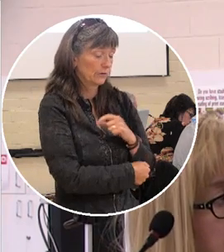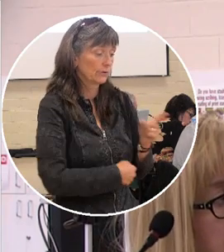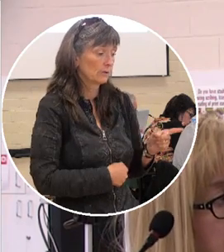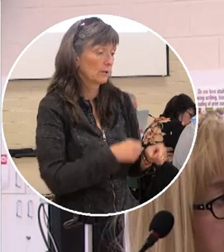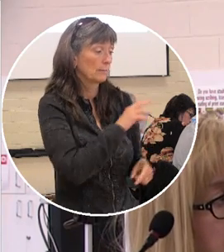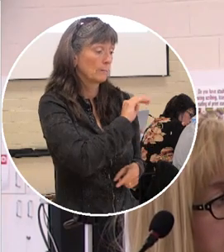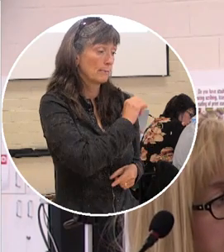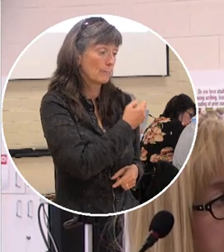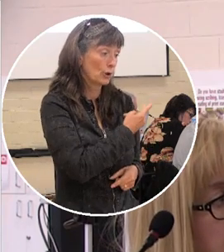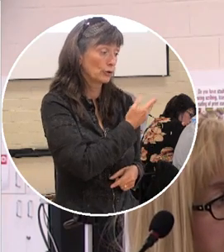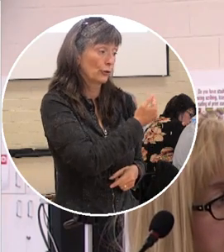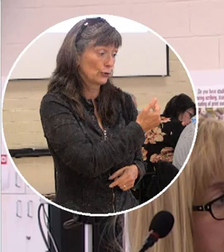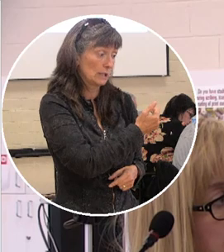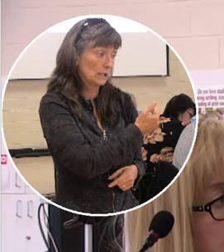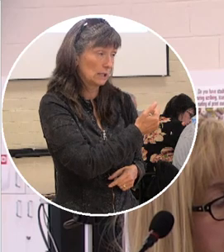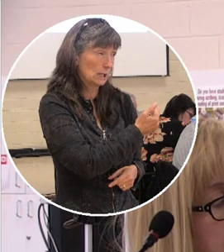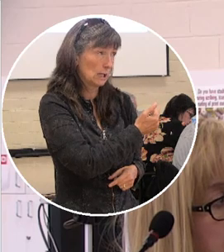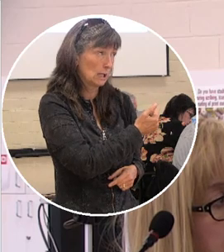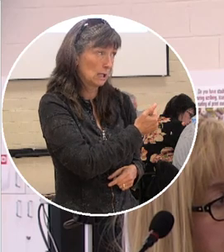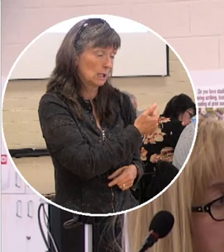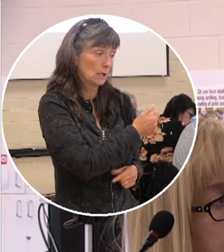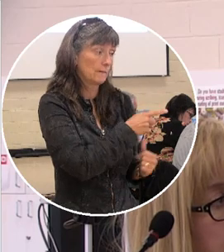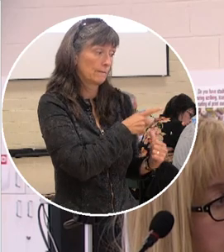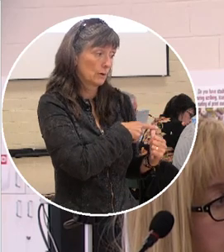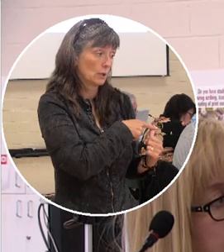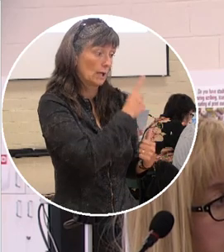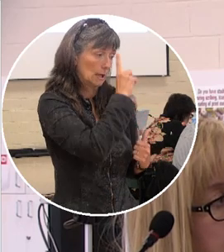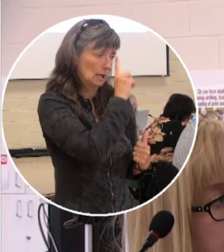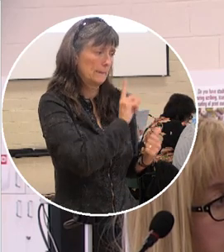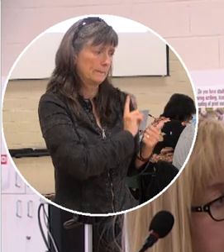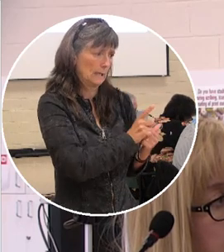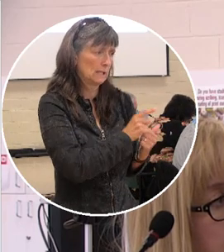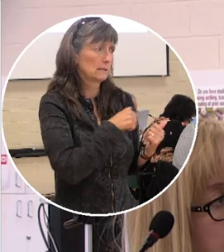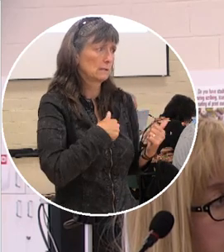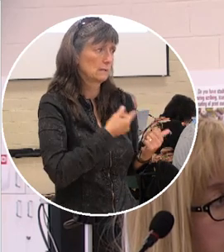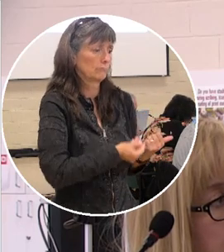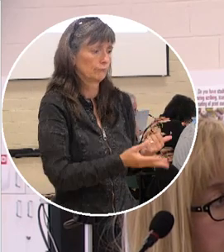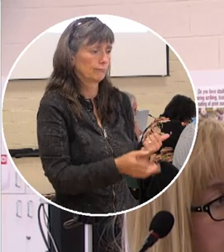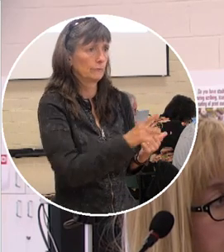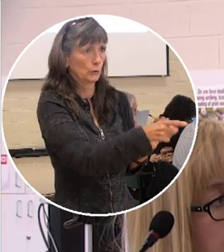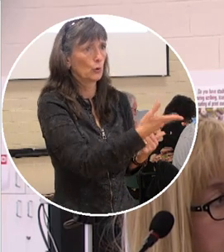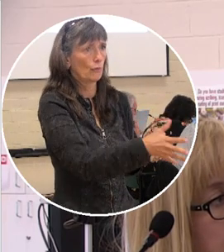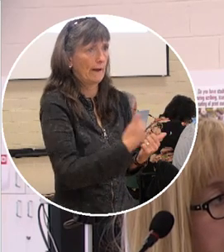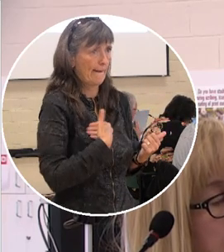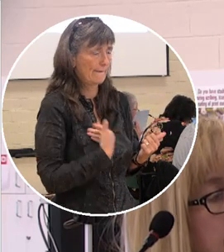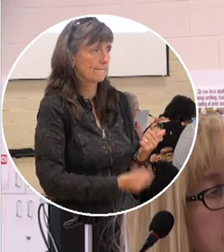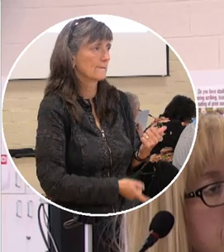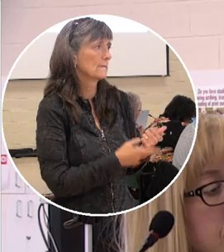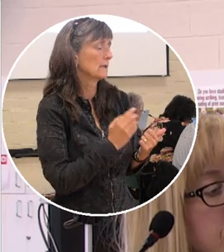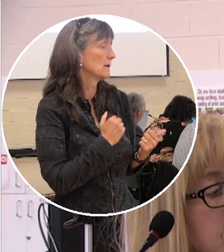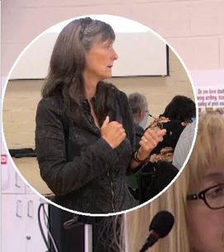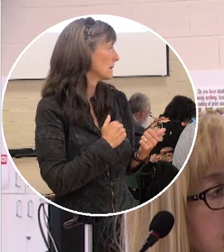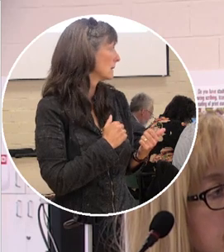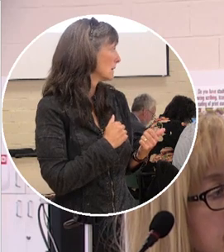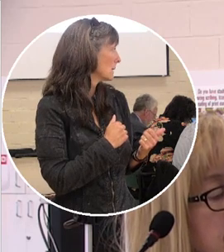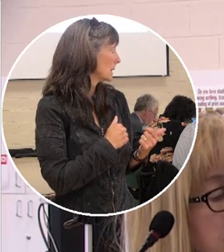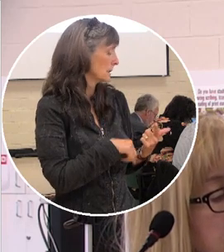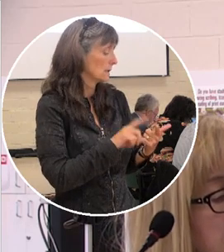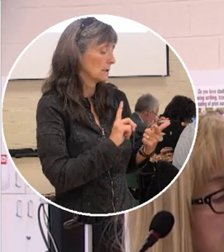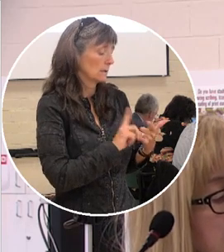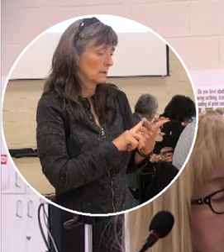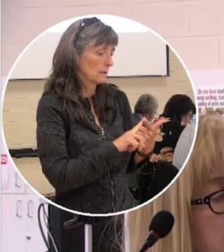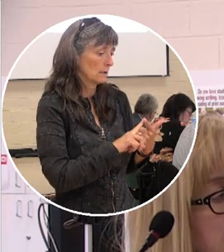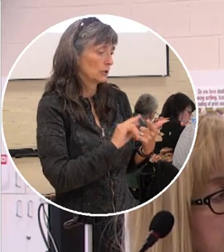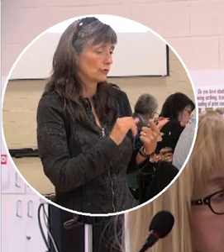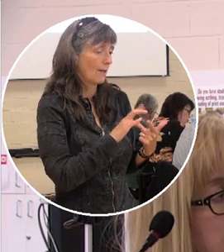March 13th, and I believe the minutes of the March 13th meeting are in your package. So you know there, and the other meeting